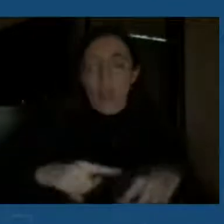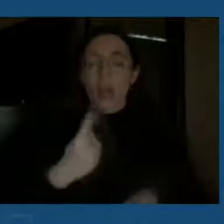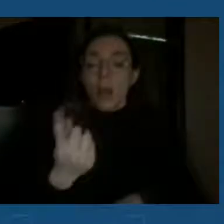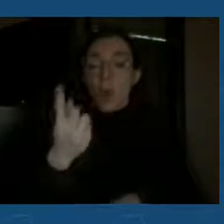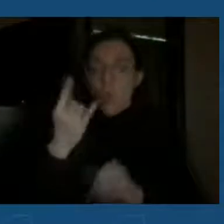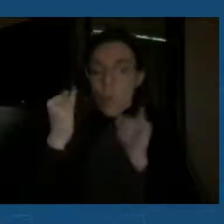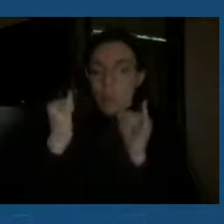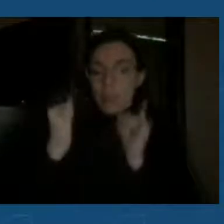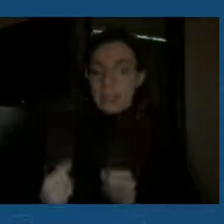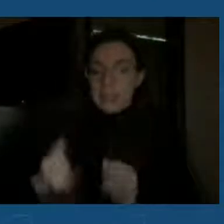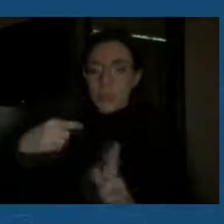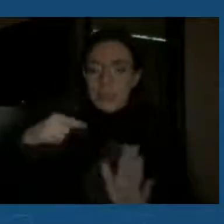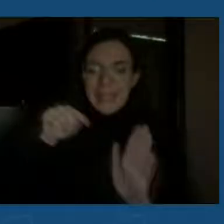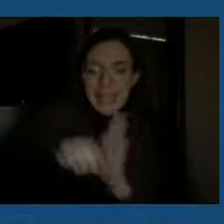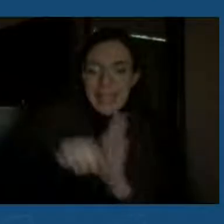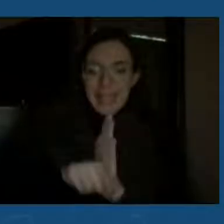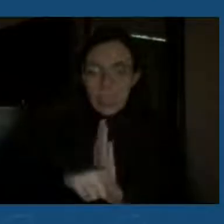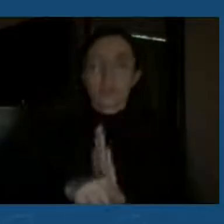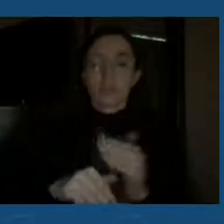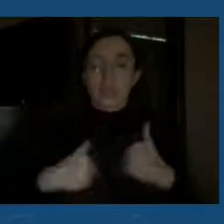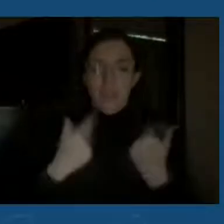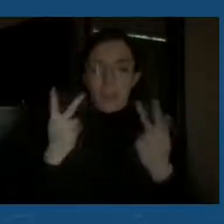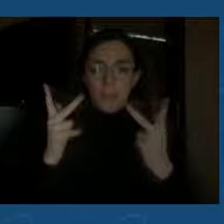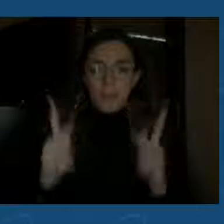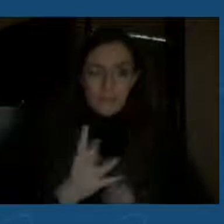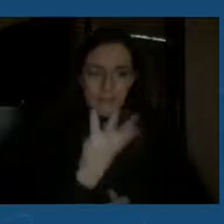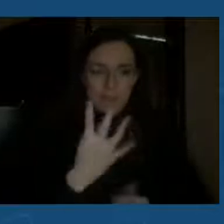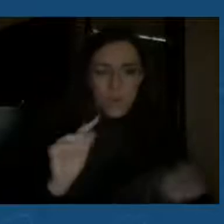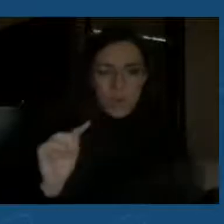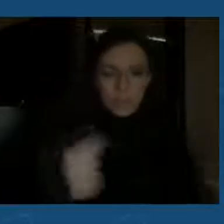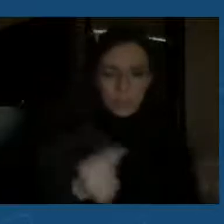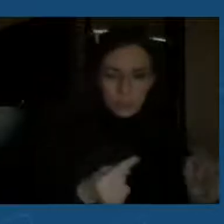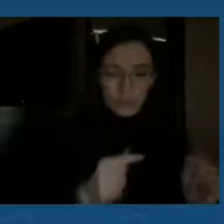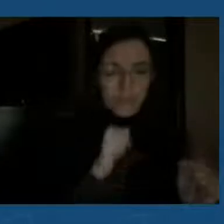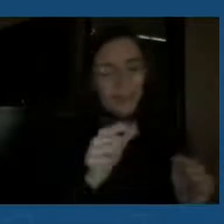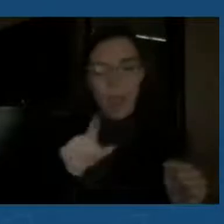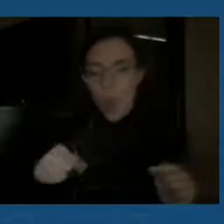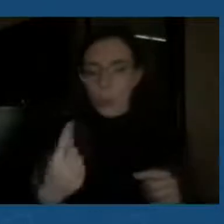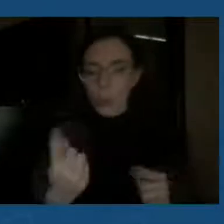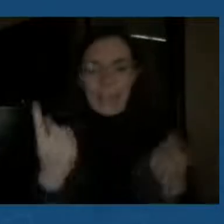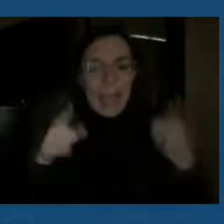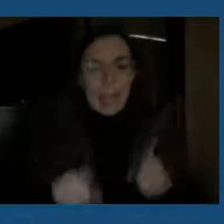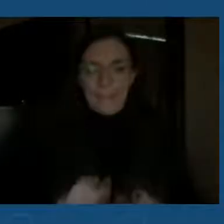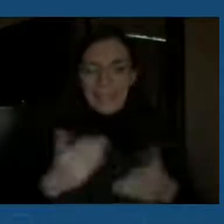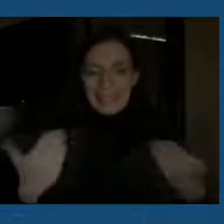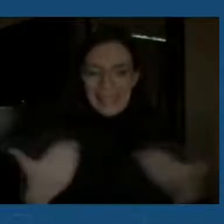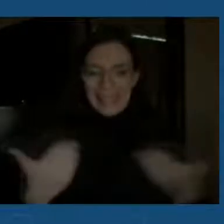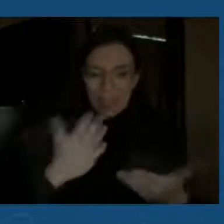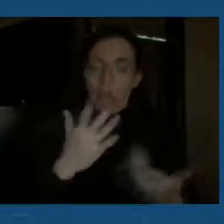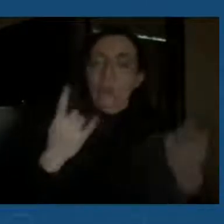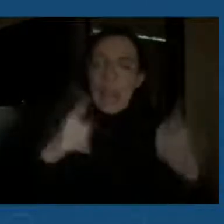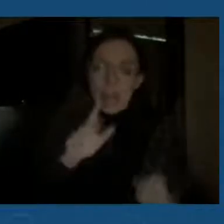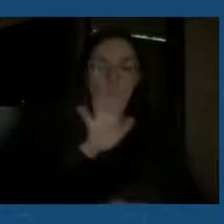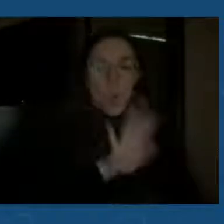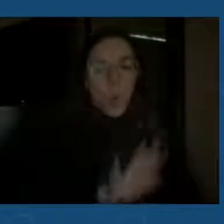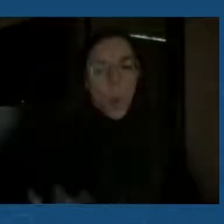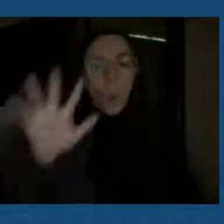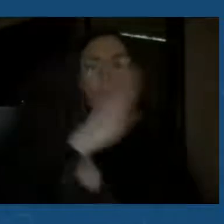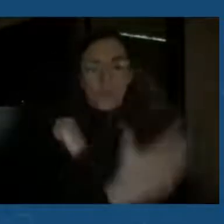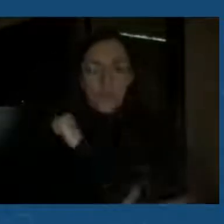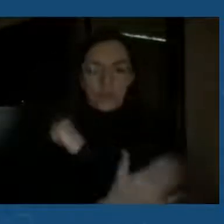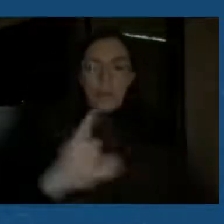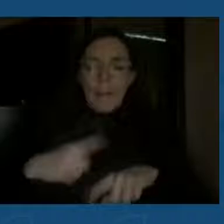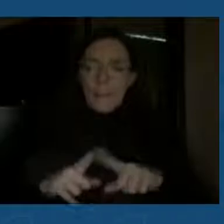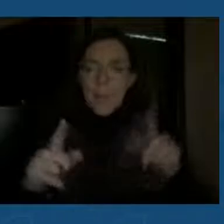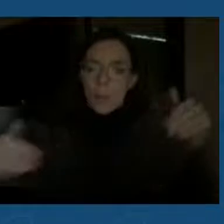person, 4 injured. It's not just happening here, we know that. It is a national phenomenon, but we're confronting it head on right